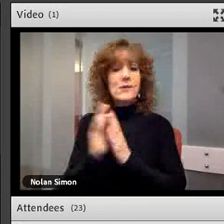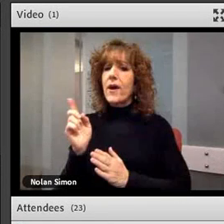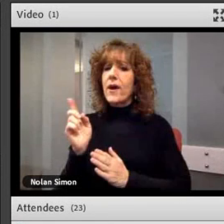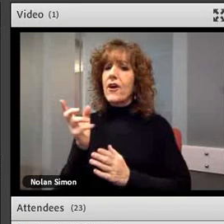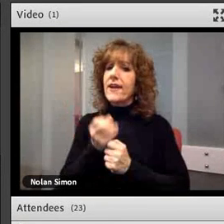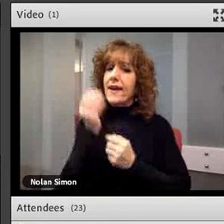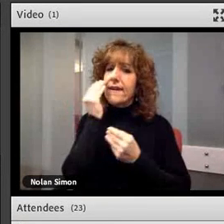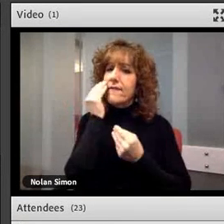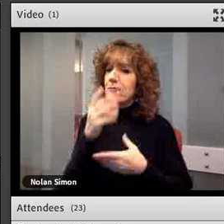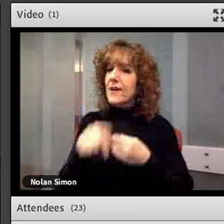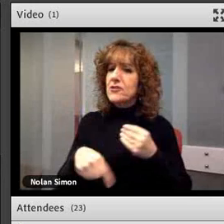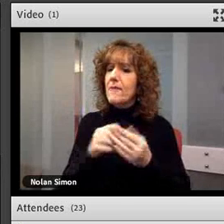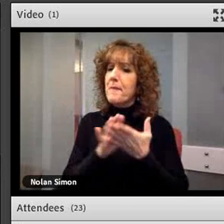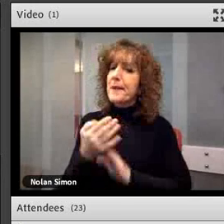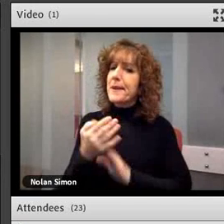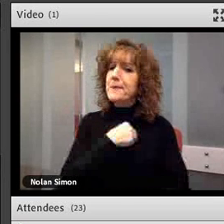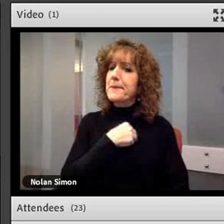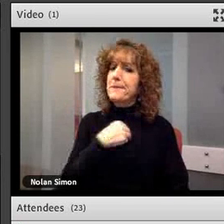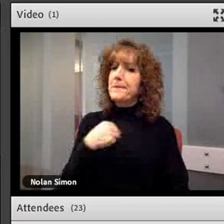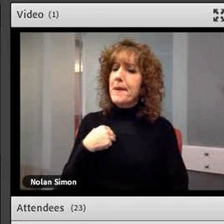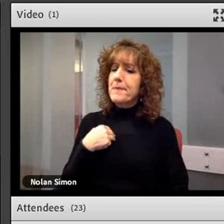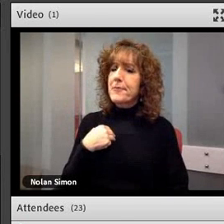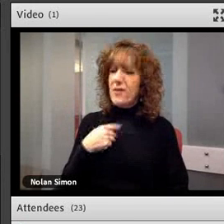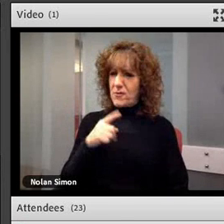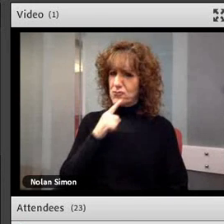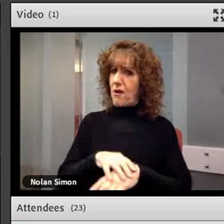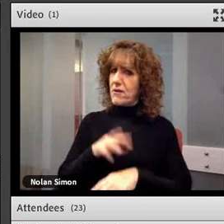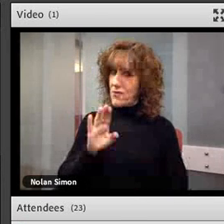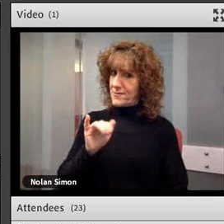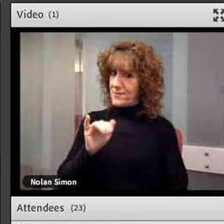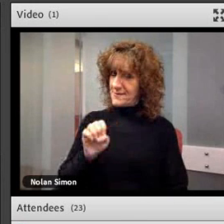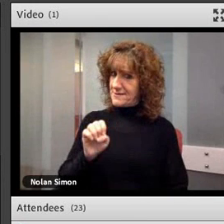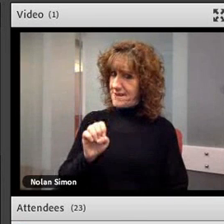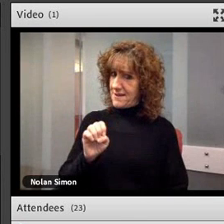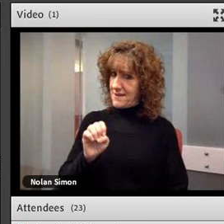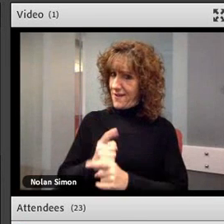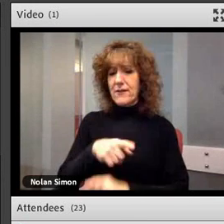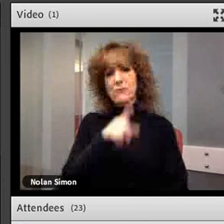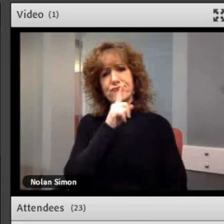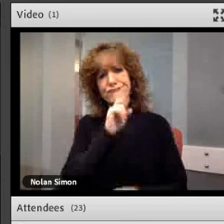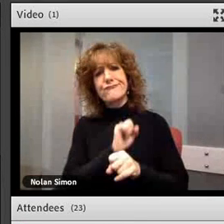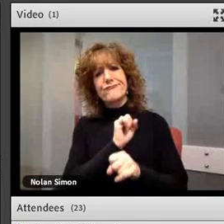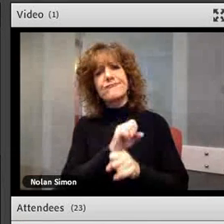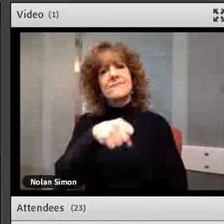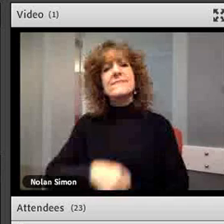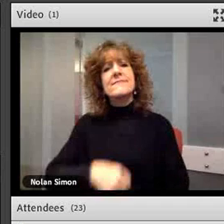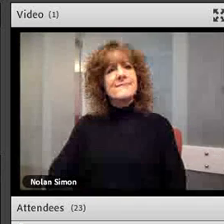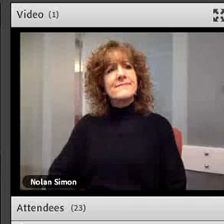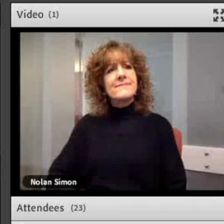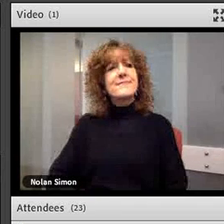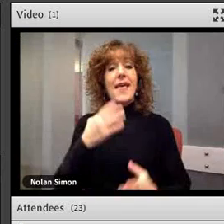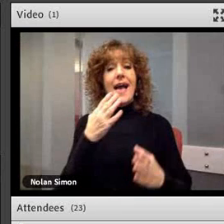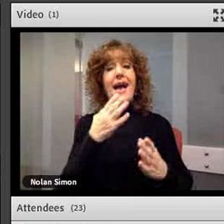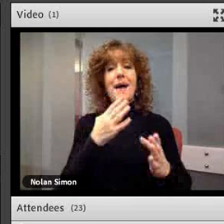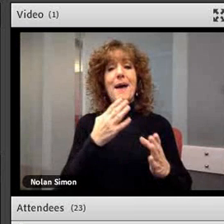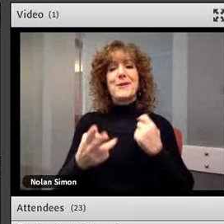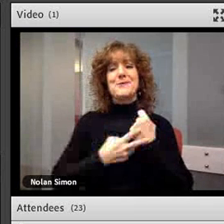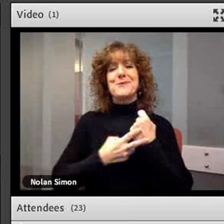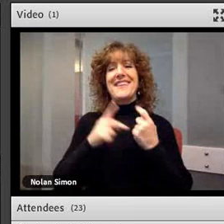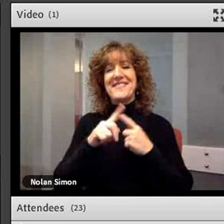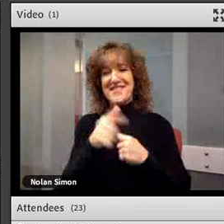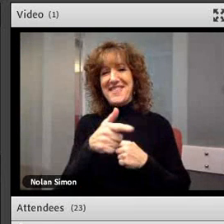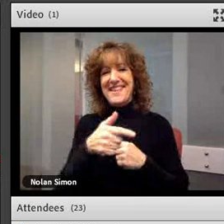get information about membership, and I'm pretty sure it's on your website. Yes, it absolutely is. So I was going to save that for a little